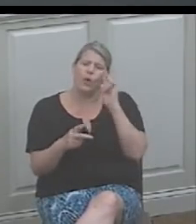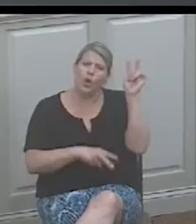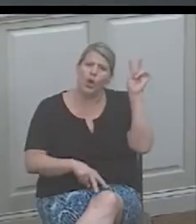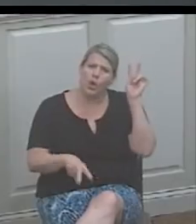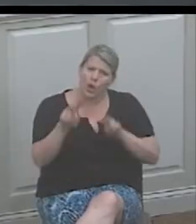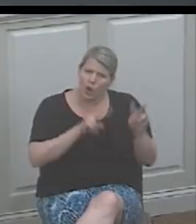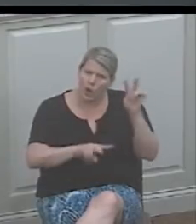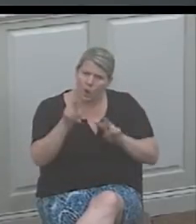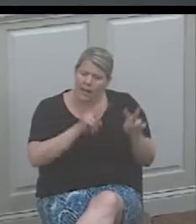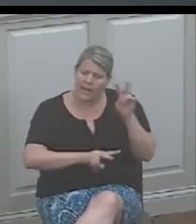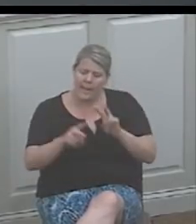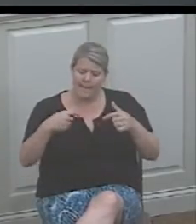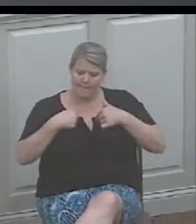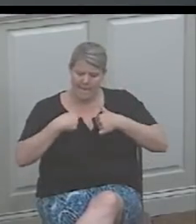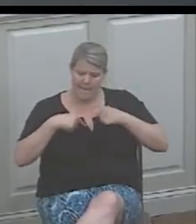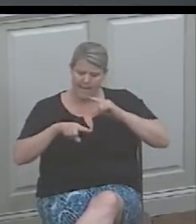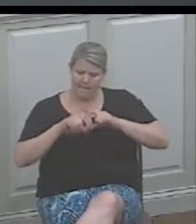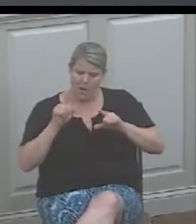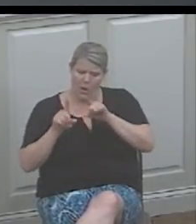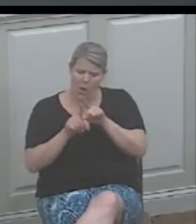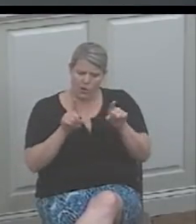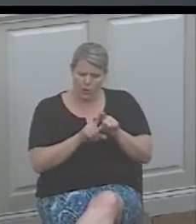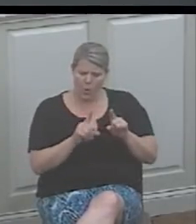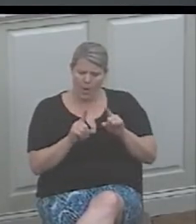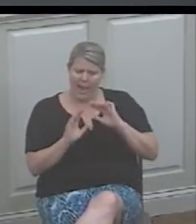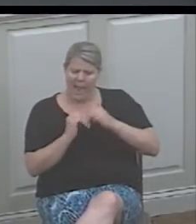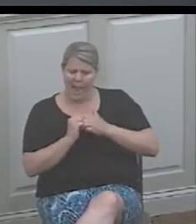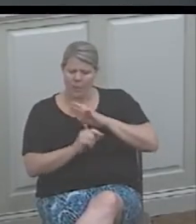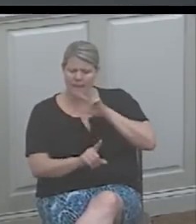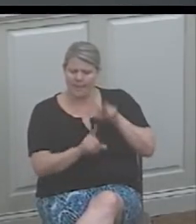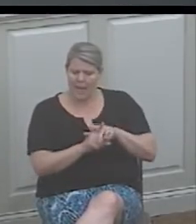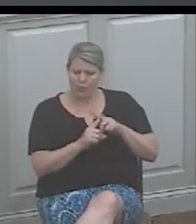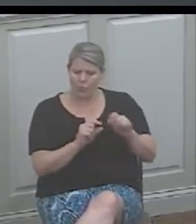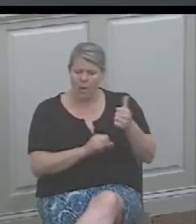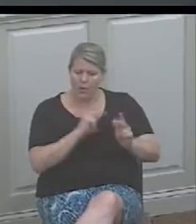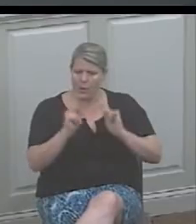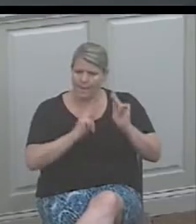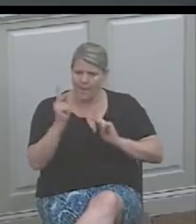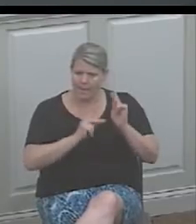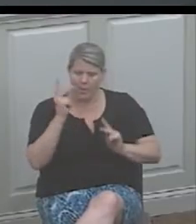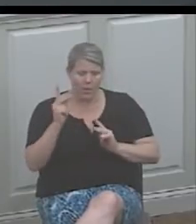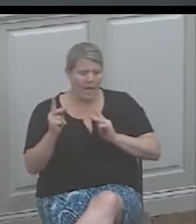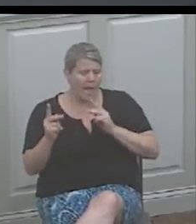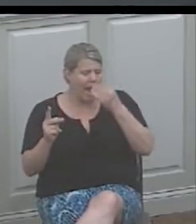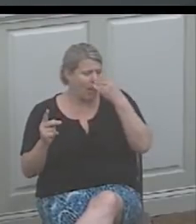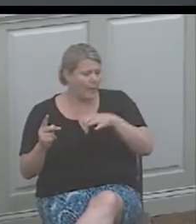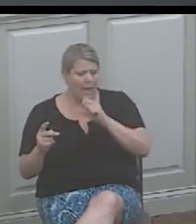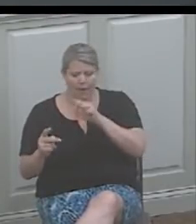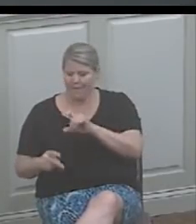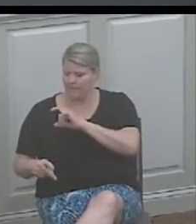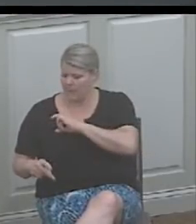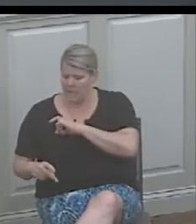where I'm at, but everybody that it pertains to all the way down the line. I don't care if it's the police officers, if it's the